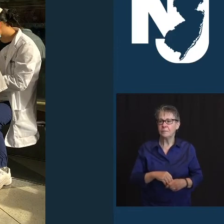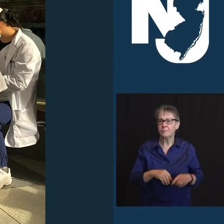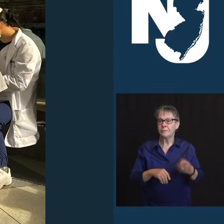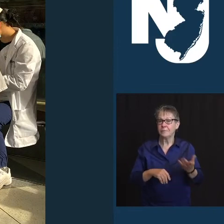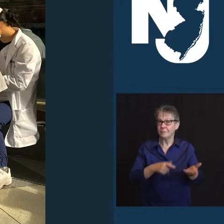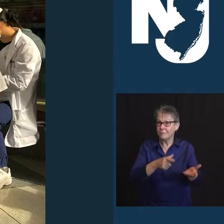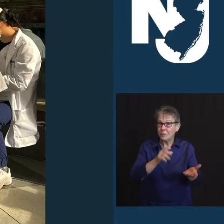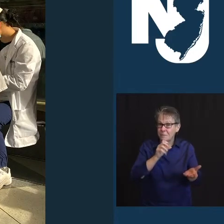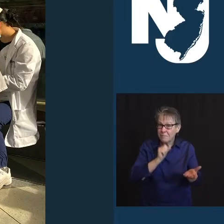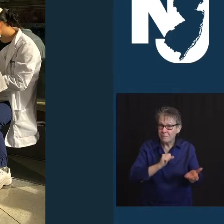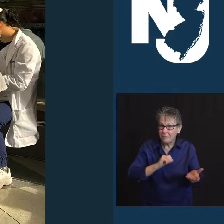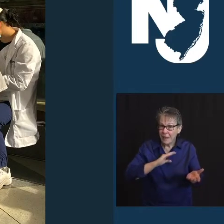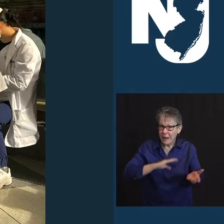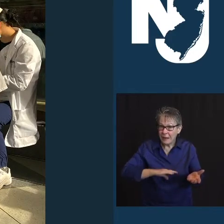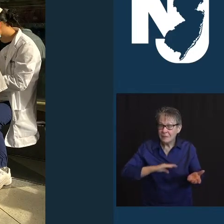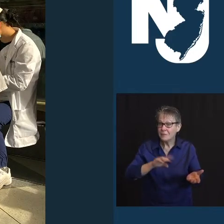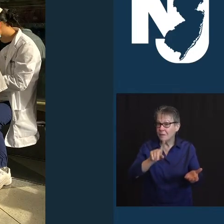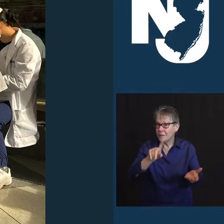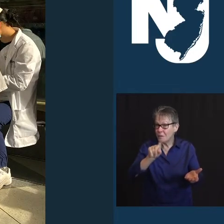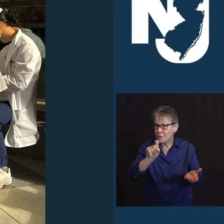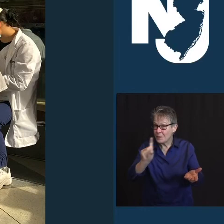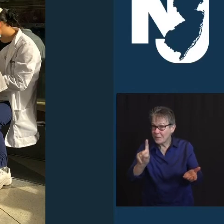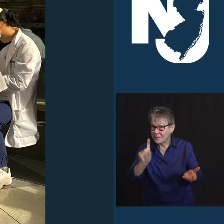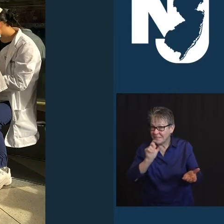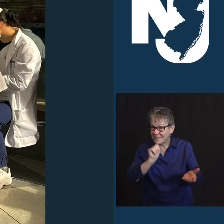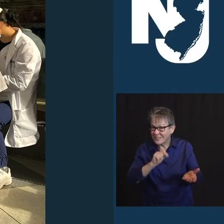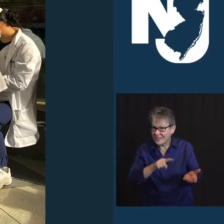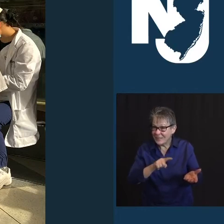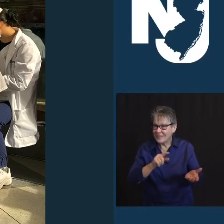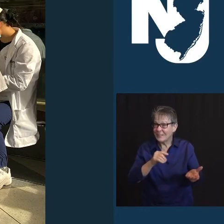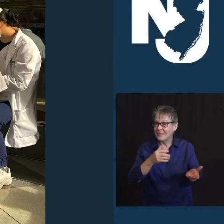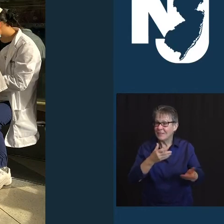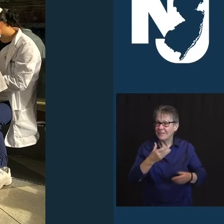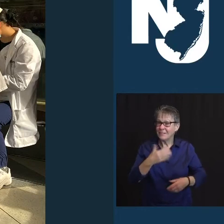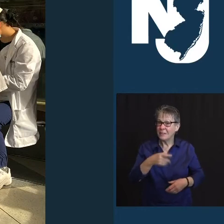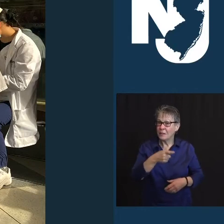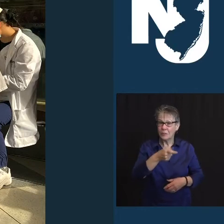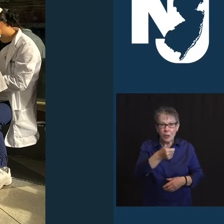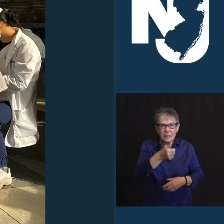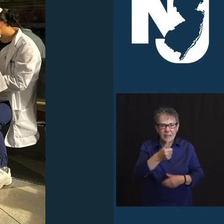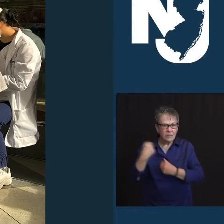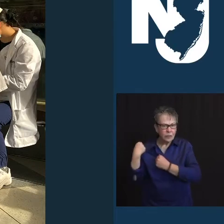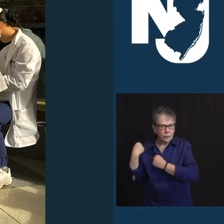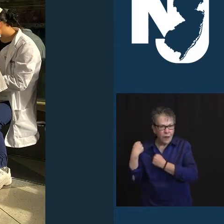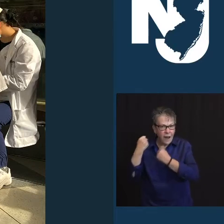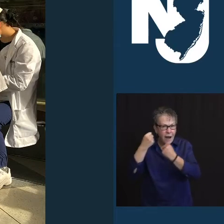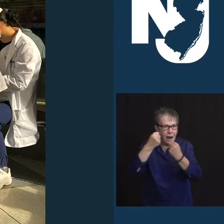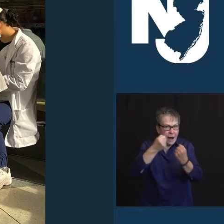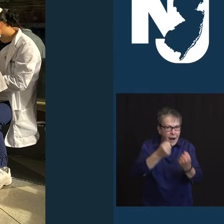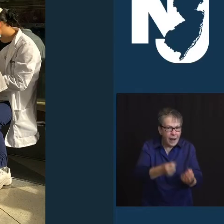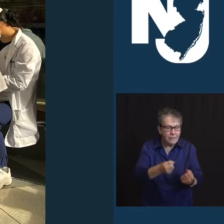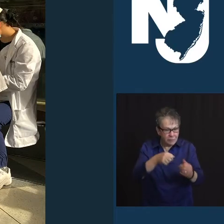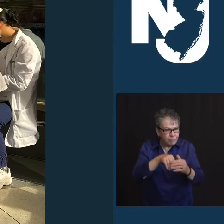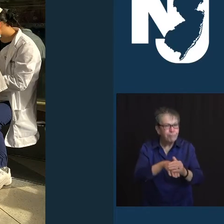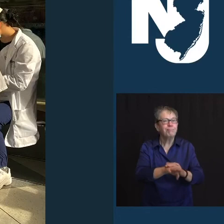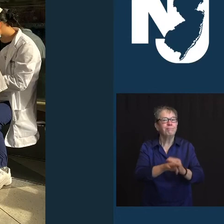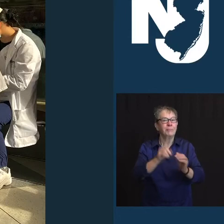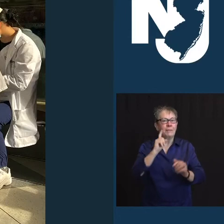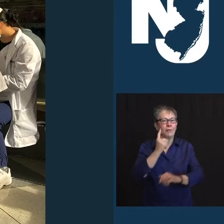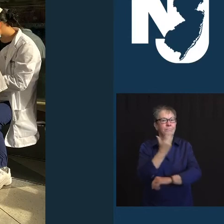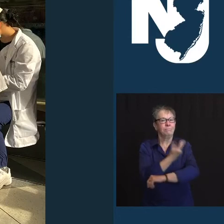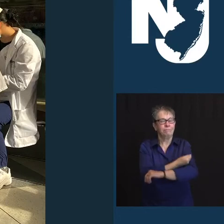next month, and she drove herself to receive her shot. She was one of 270 Trentonians to